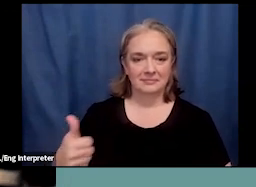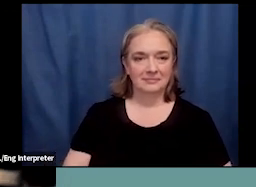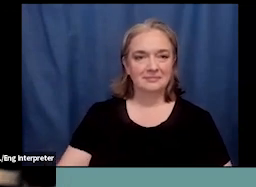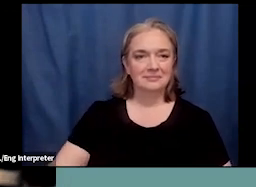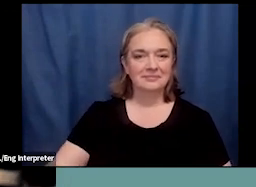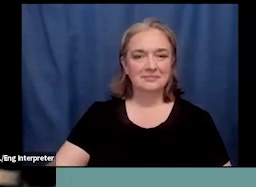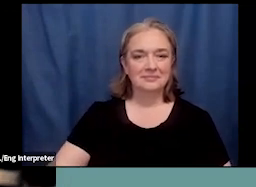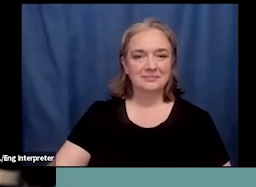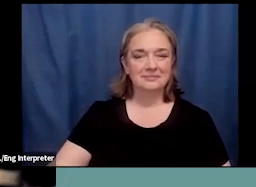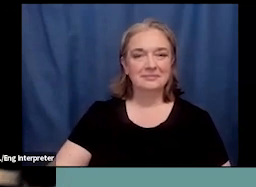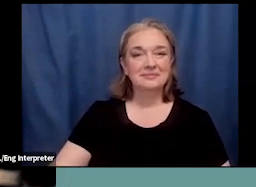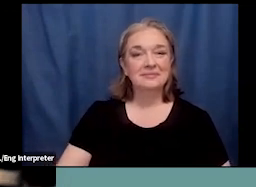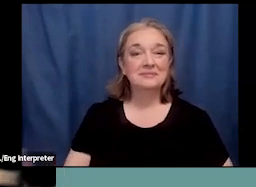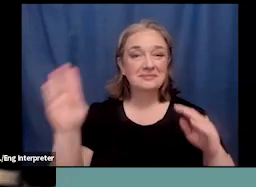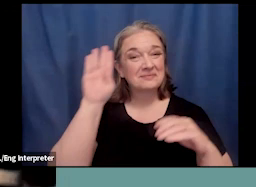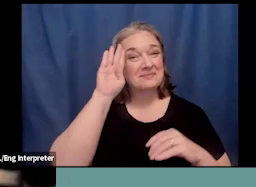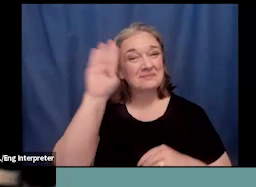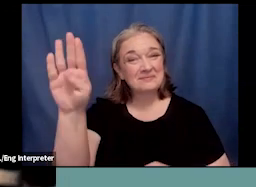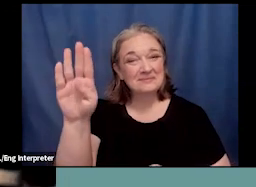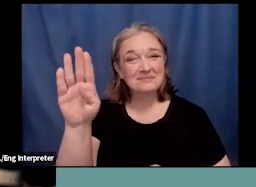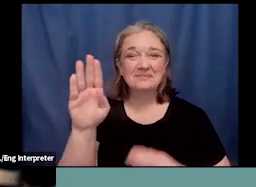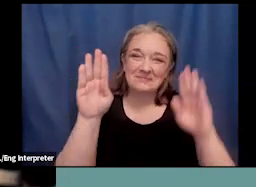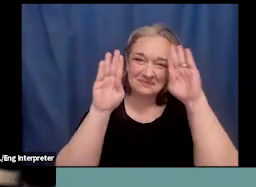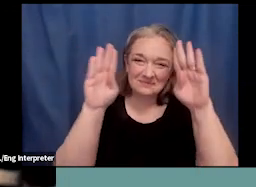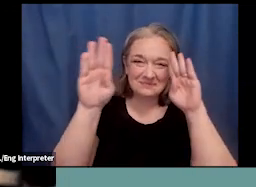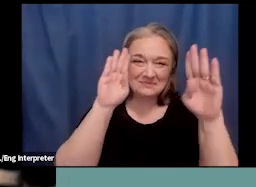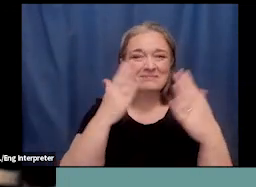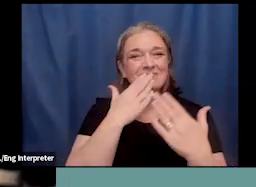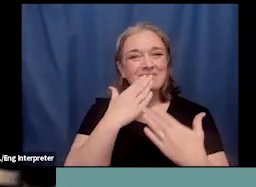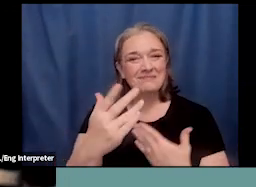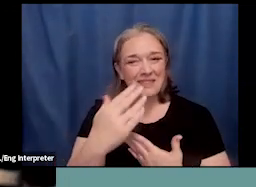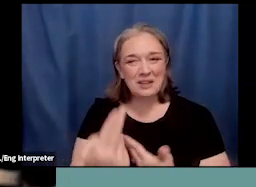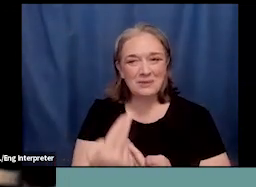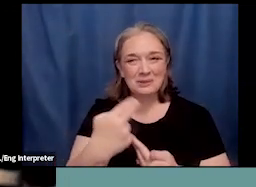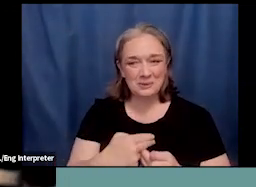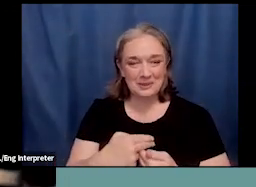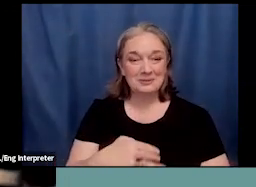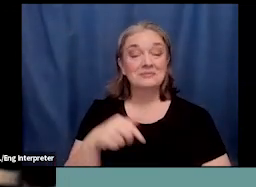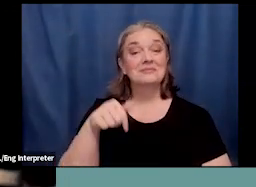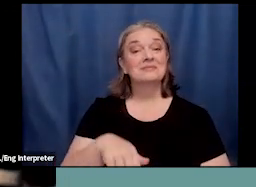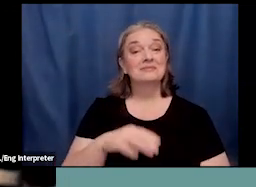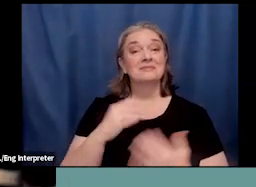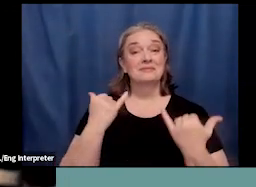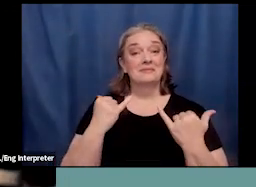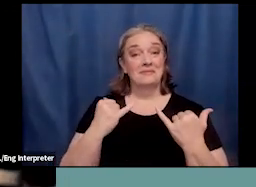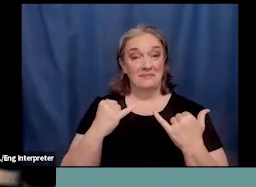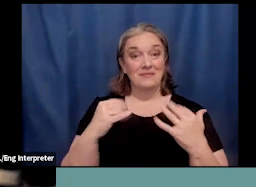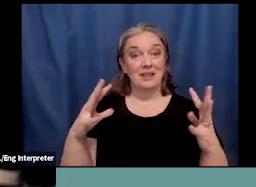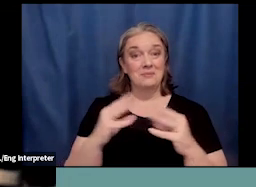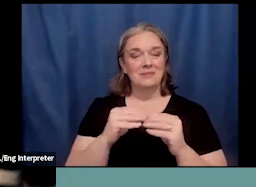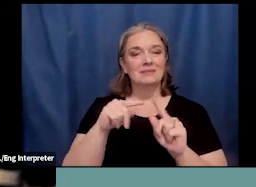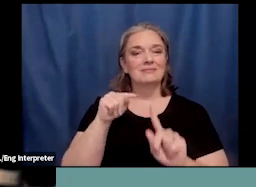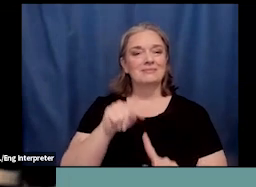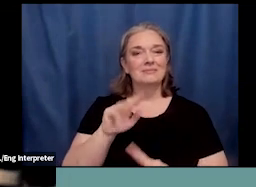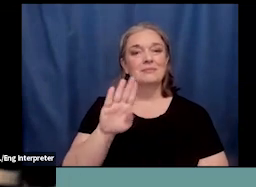All right. Hello, hello. Thank you so much for joining us today for the Boise City Department of Arts and